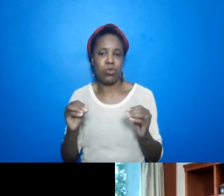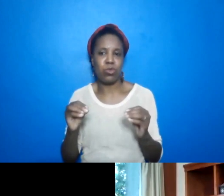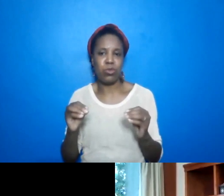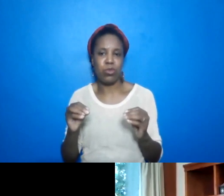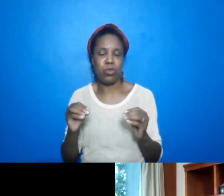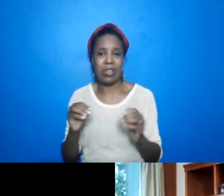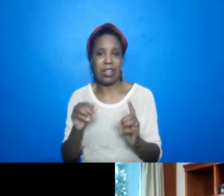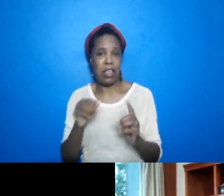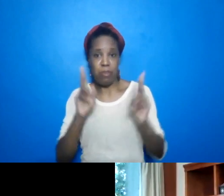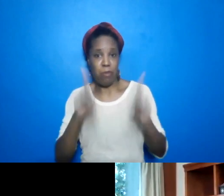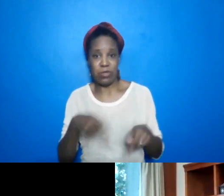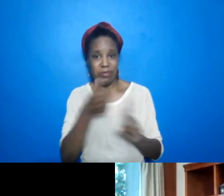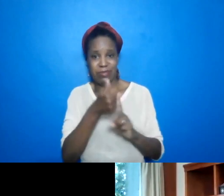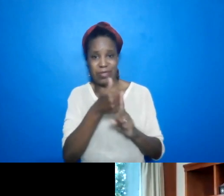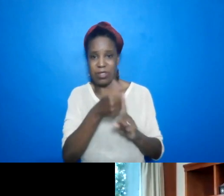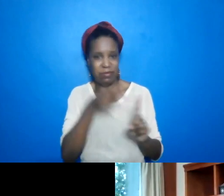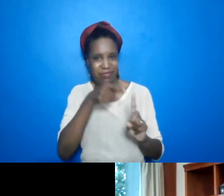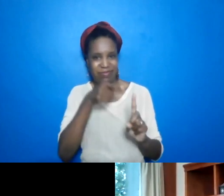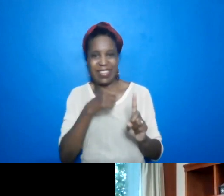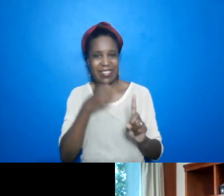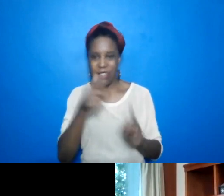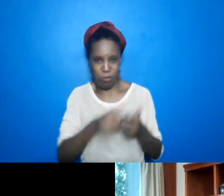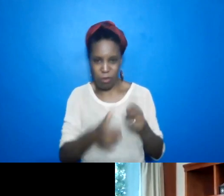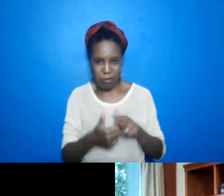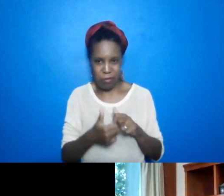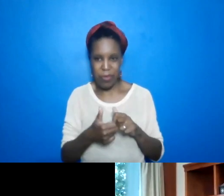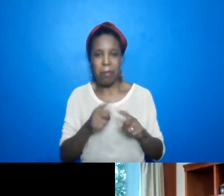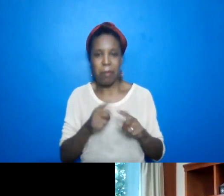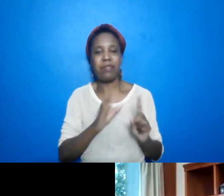to the problem in ways that are sustaining and